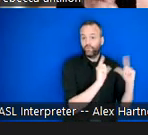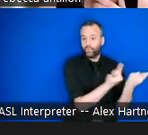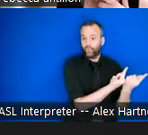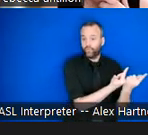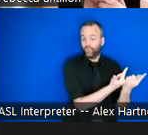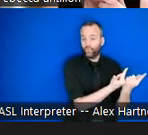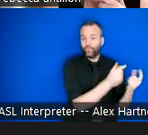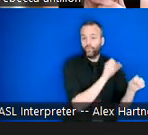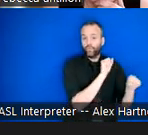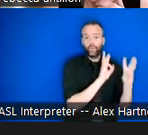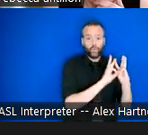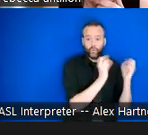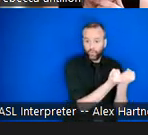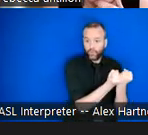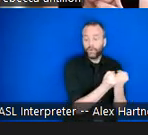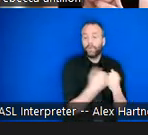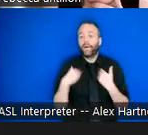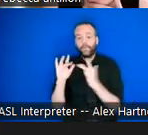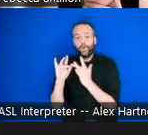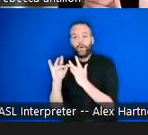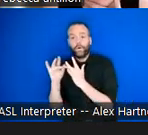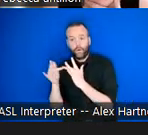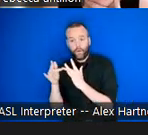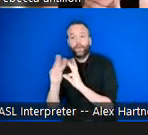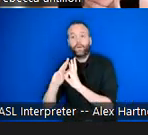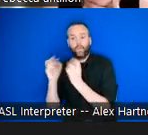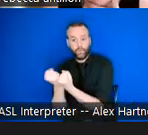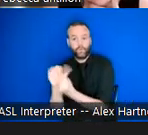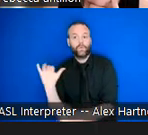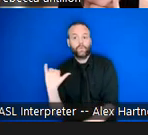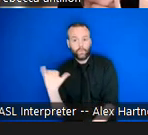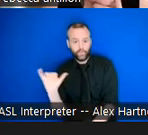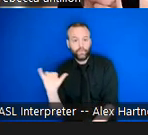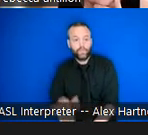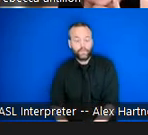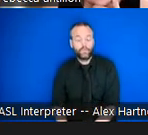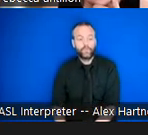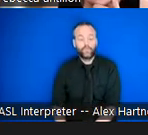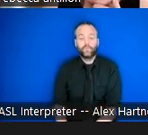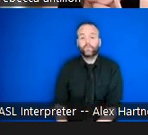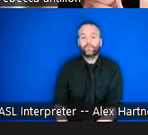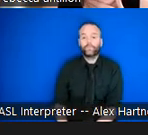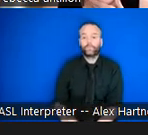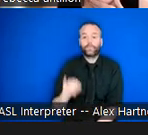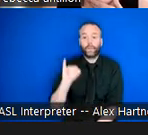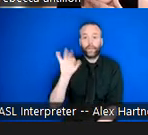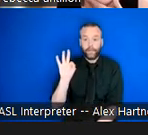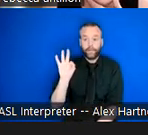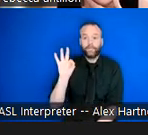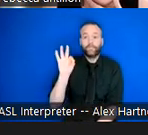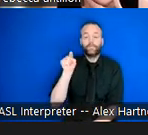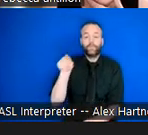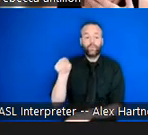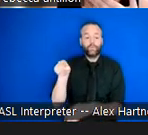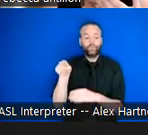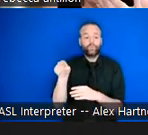options available on more general mental health awareness information. You can find all that on the same page. If you represent an organization and you would like your